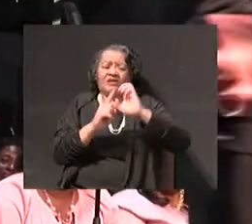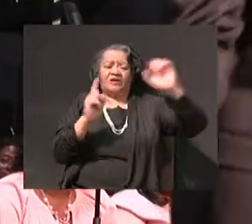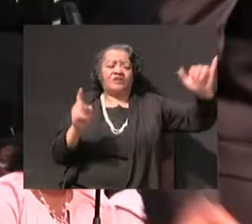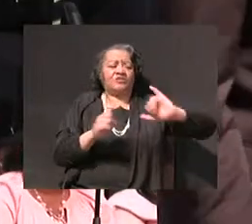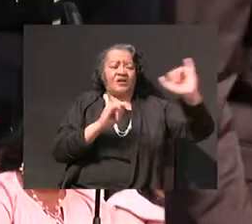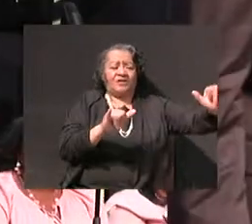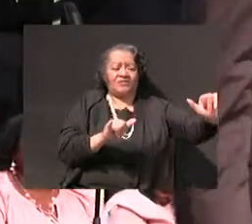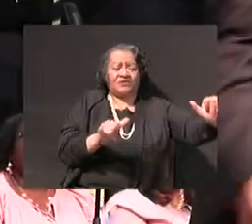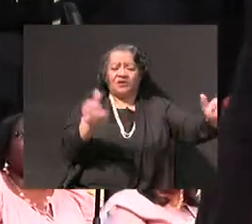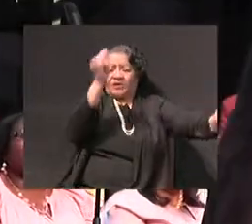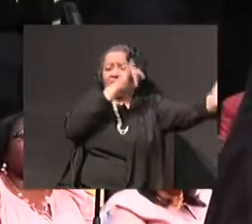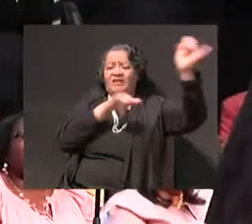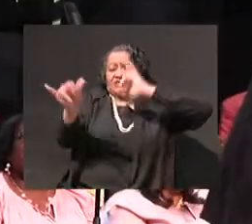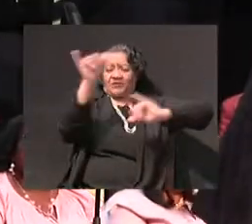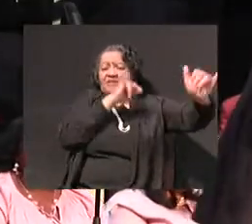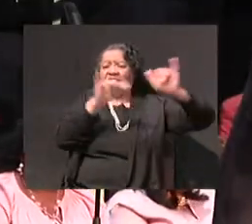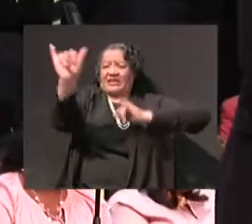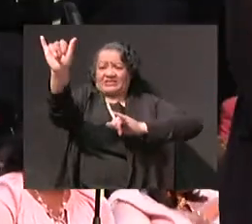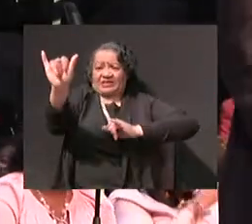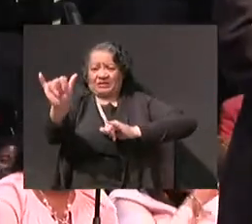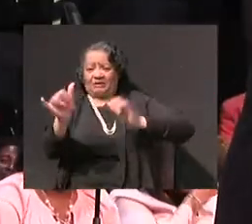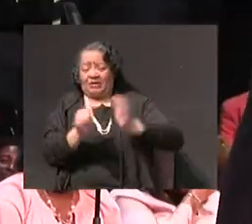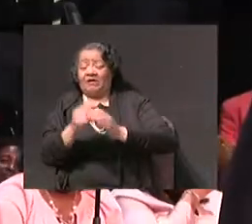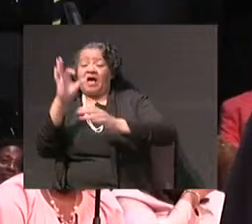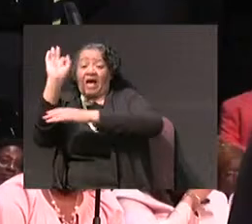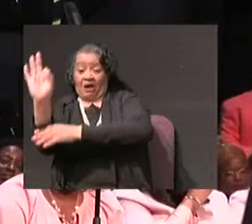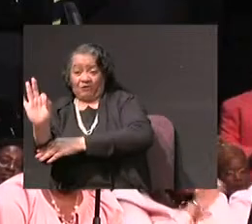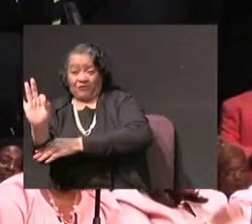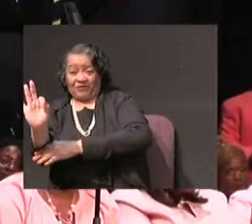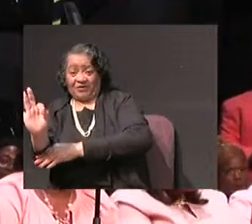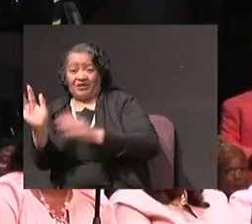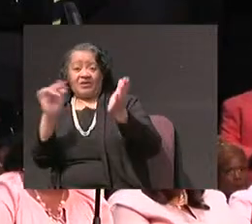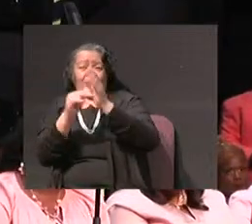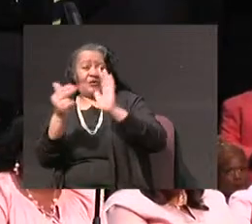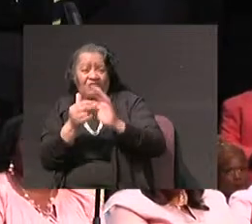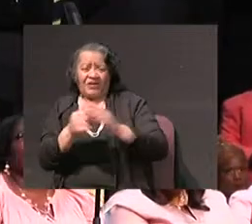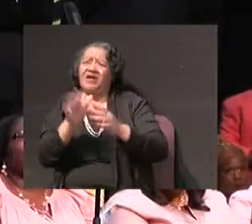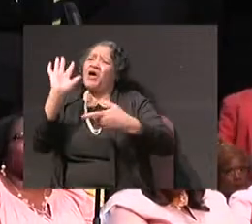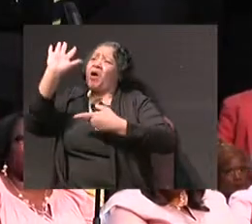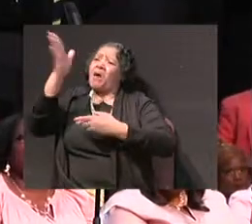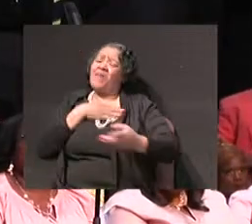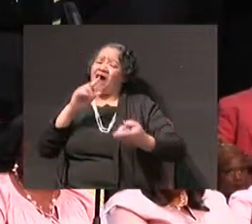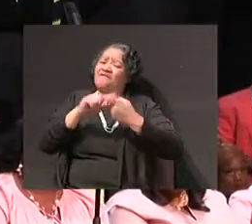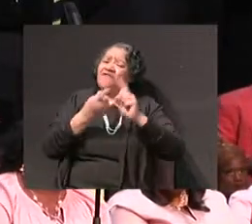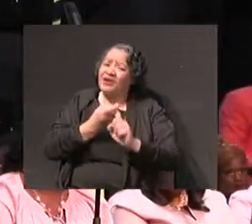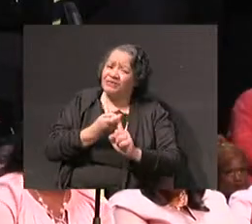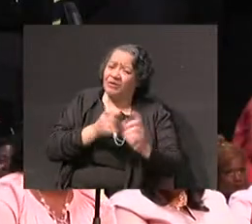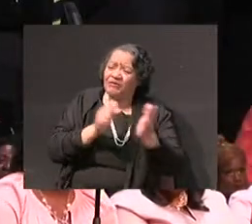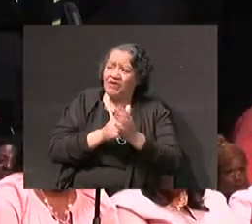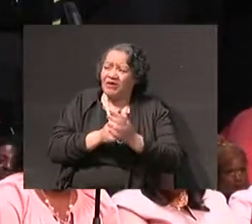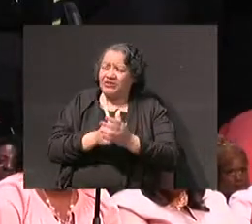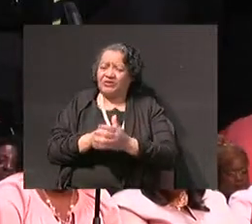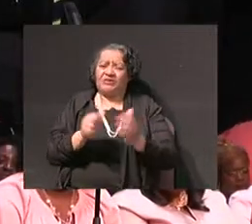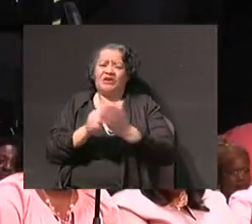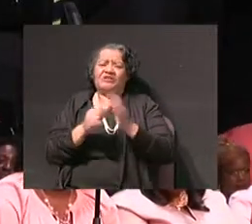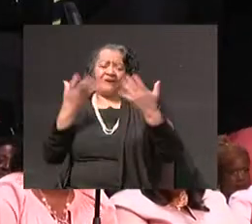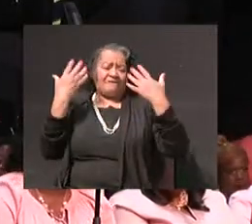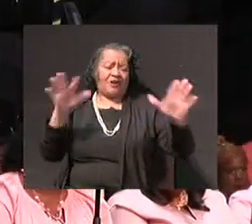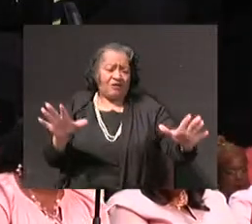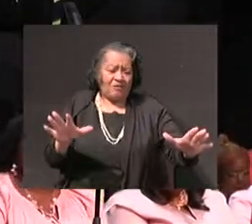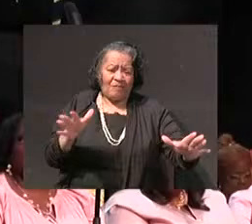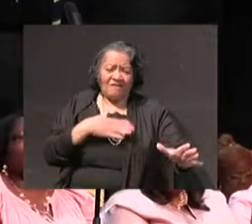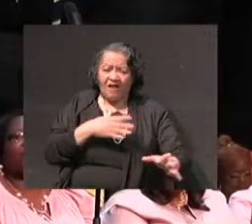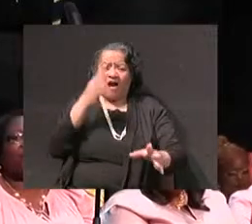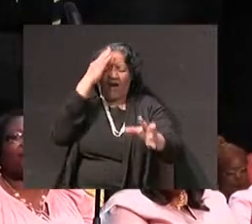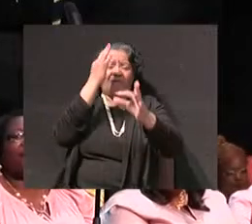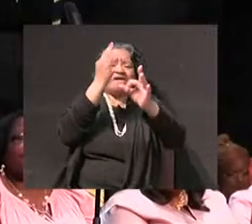everlasting to everlasting. F. He's my friend. He's the finisher